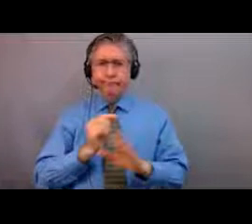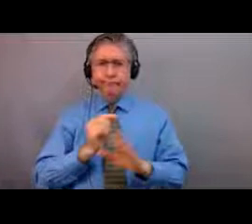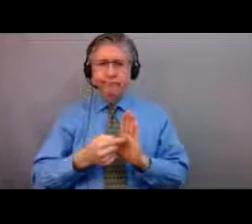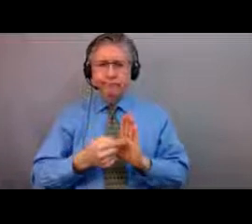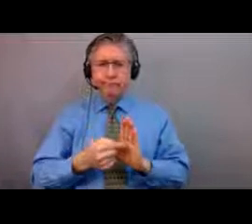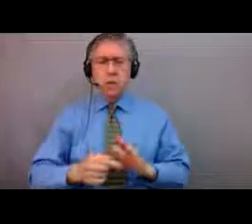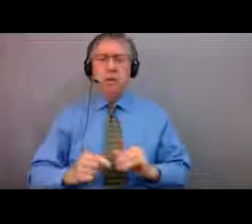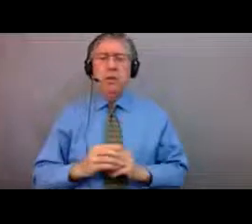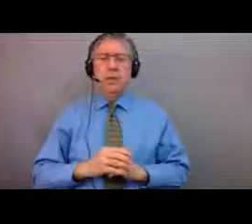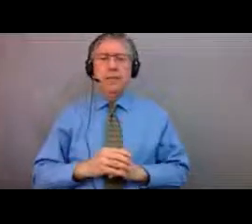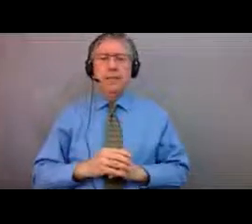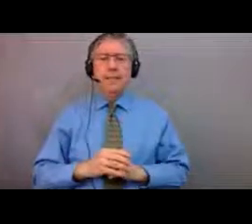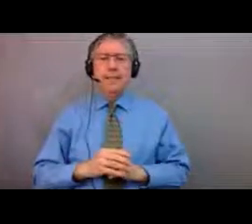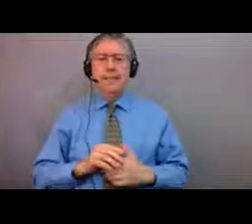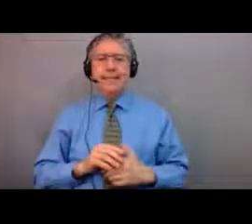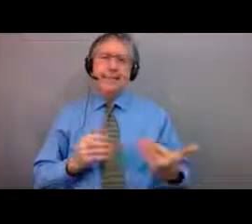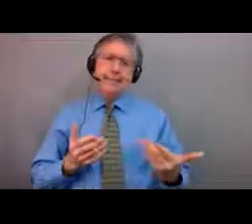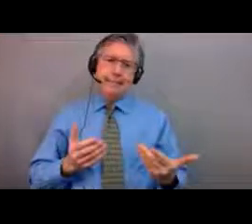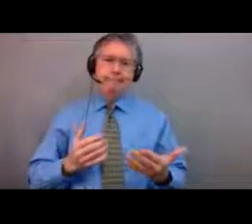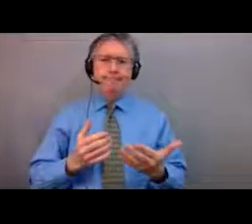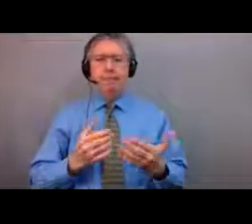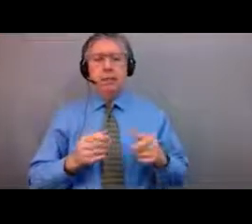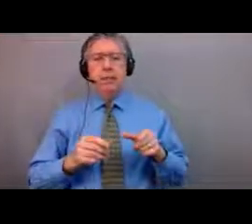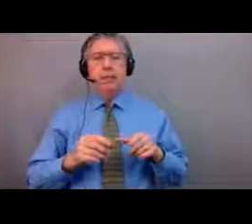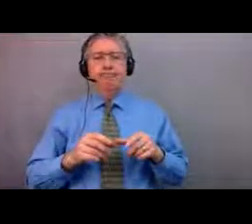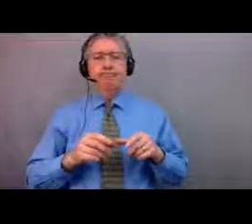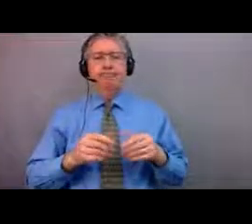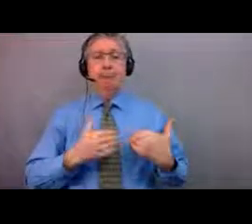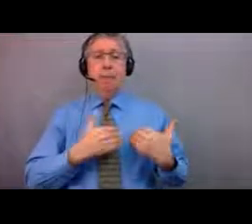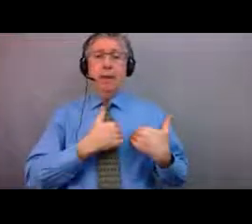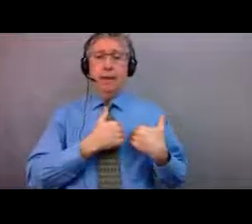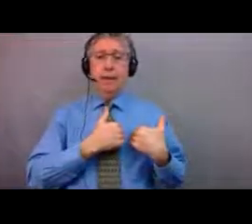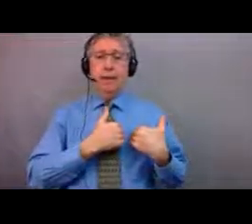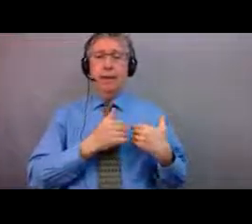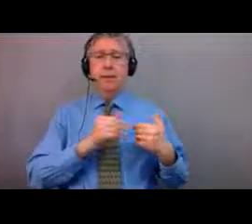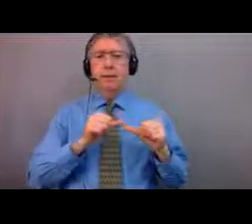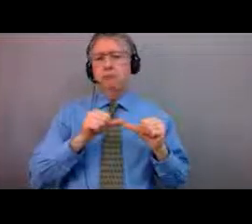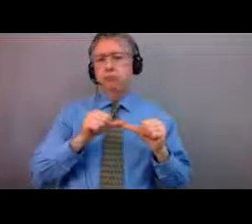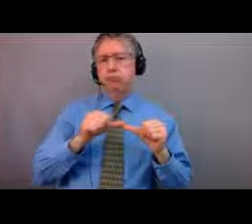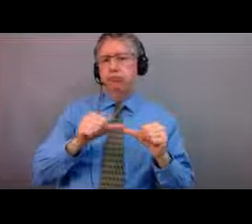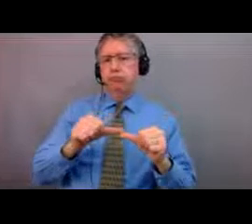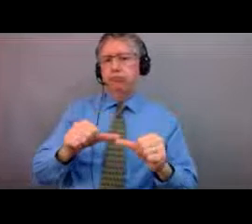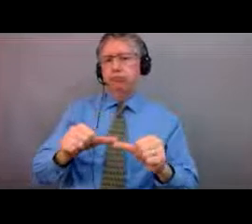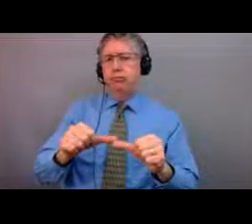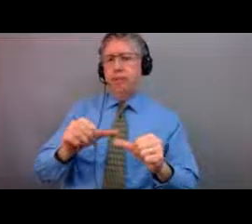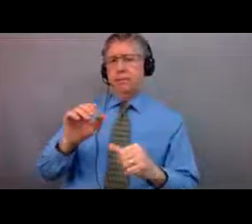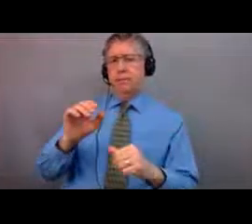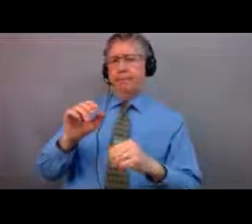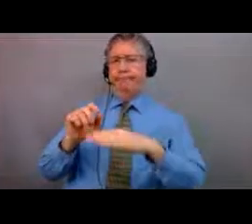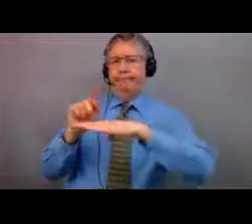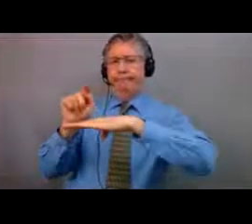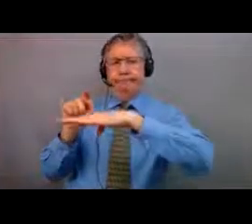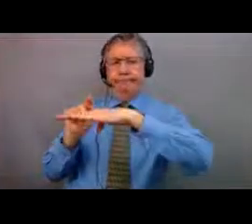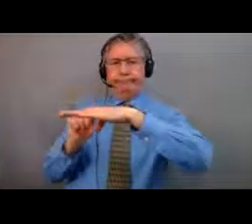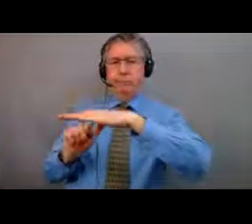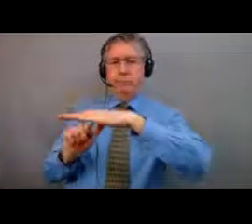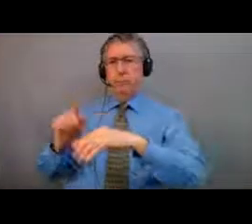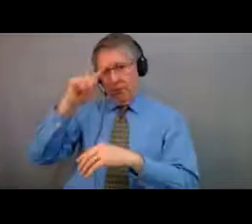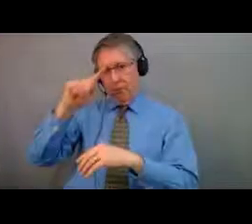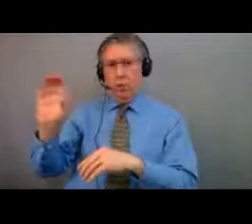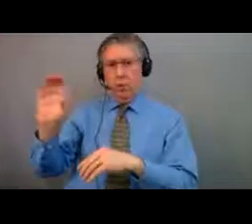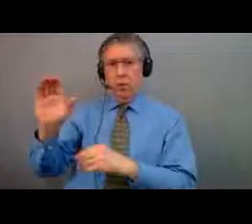being considered and being used were models that had a constant uptake fraction, and they